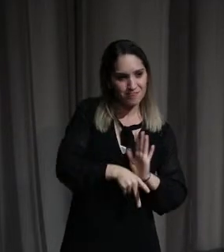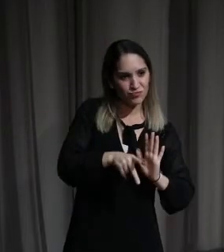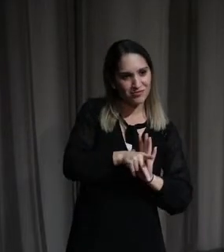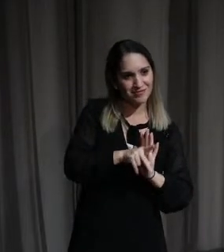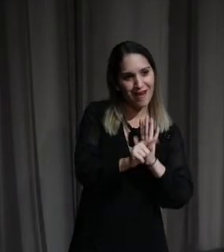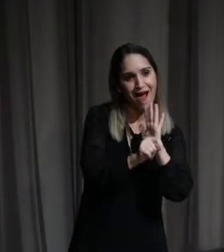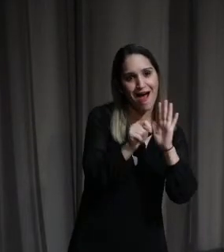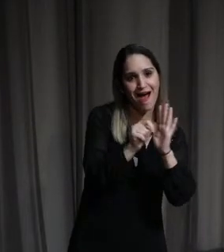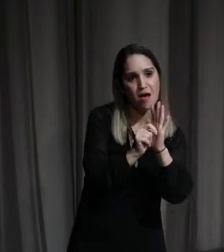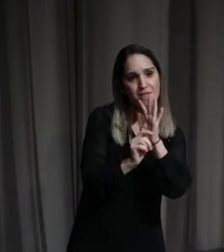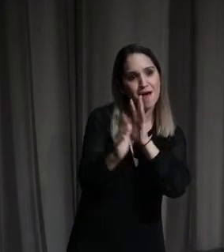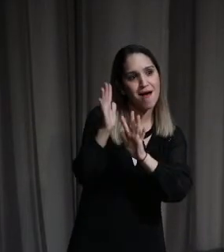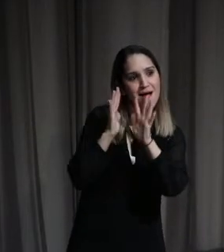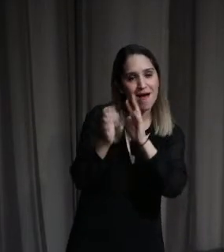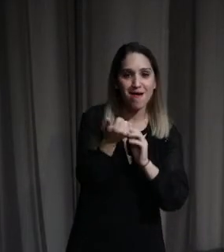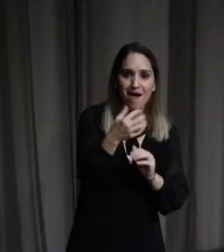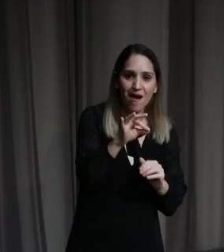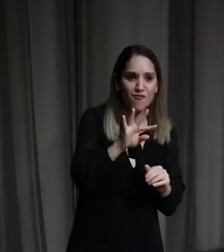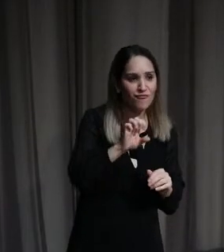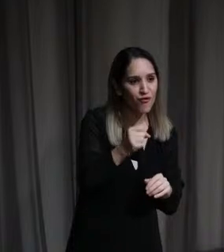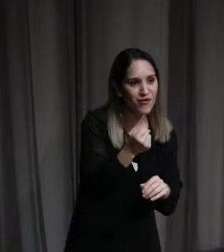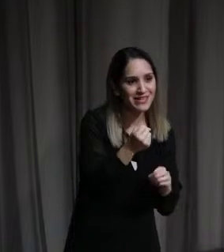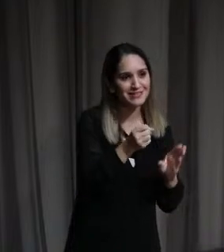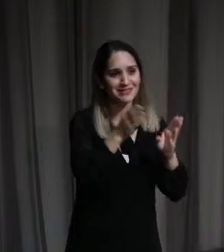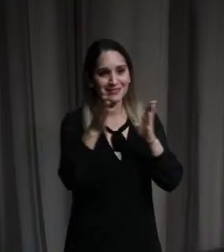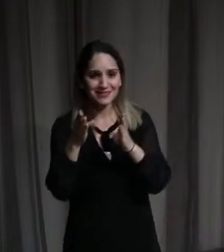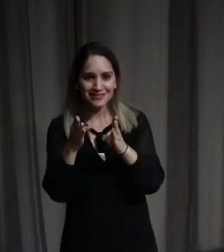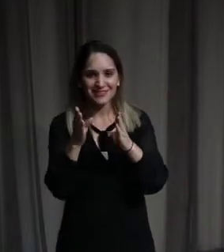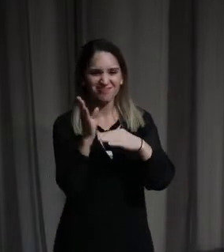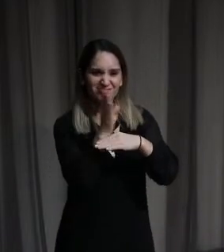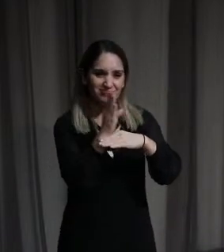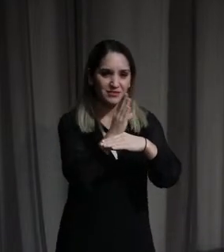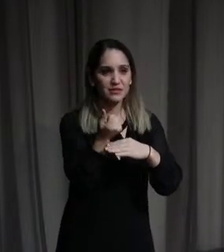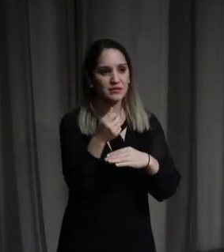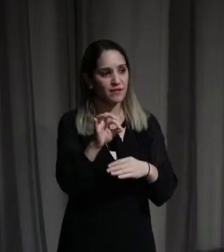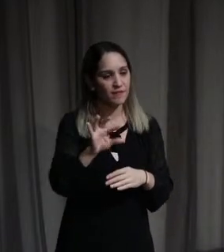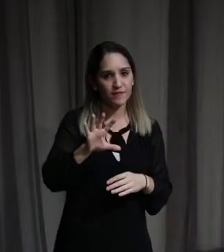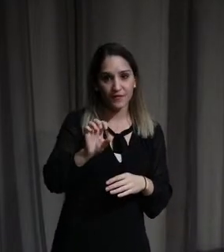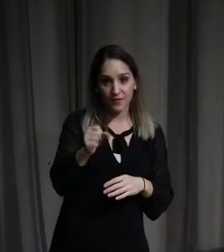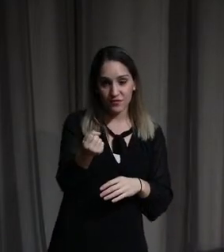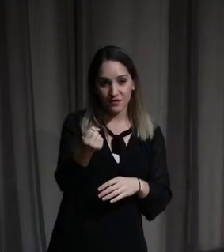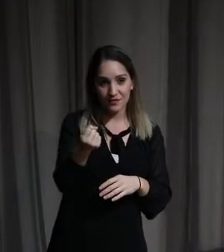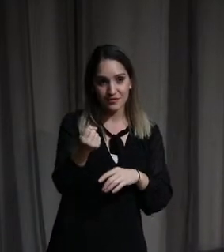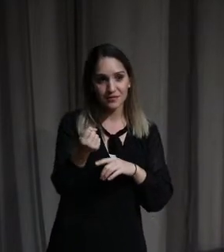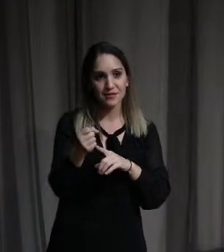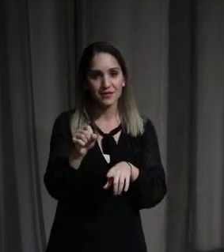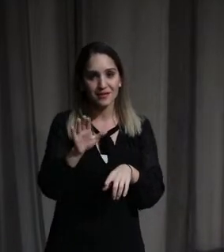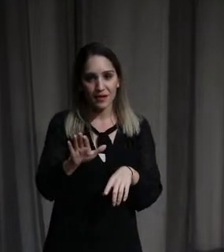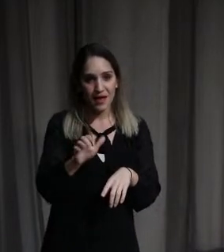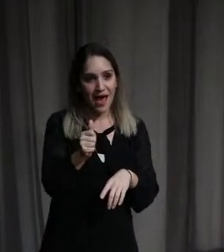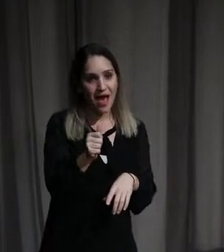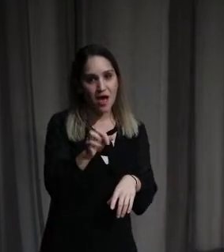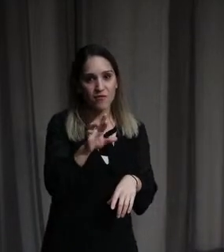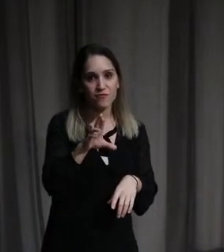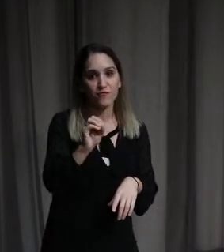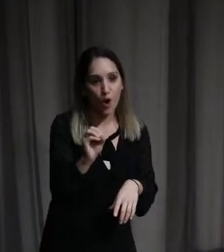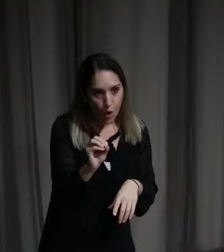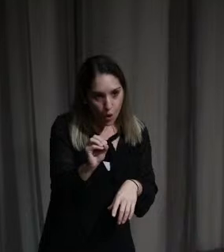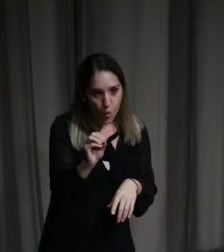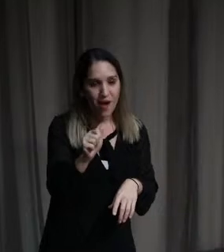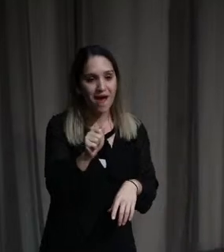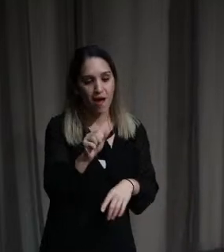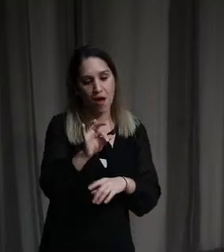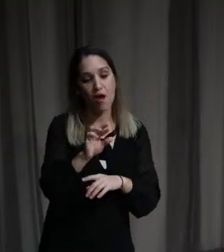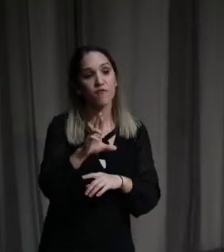was producing at the late 40s into the 50s, that the idea of the Afro-Cuban